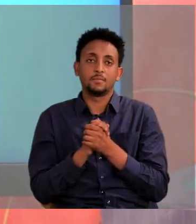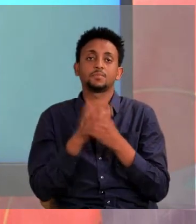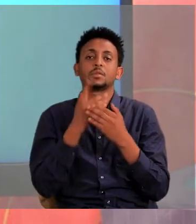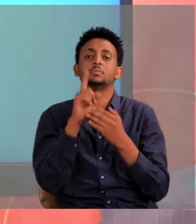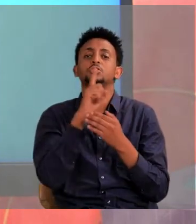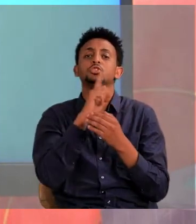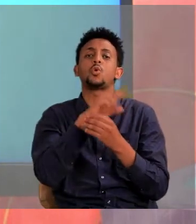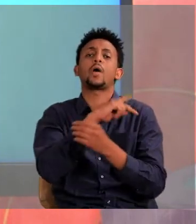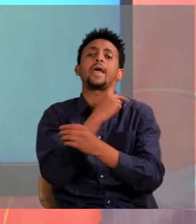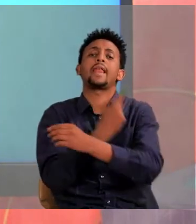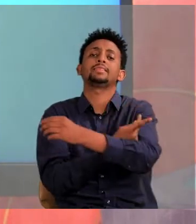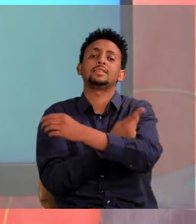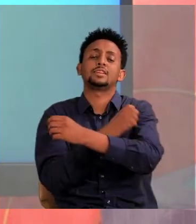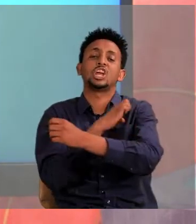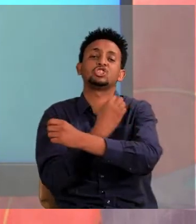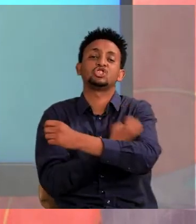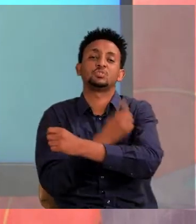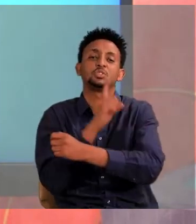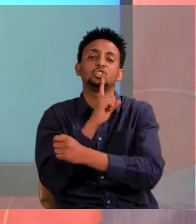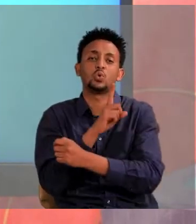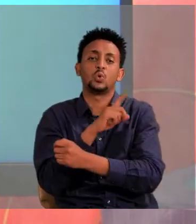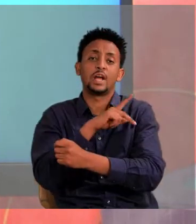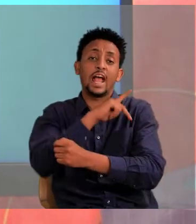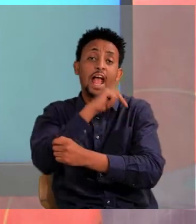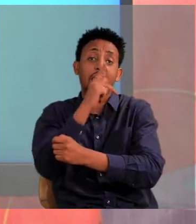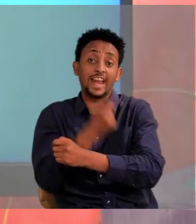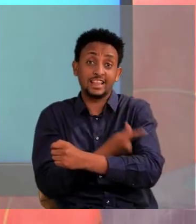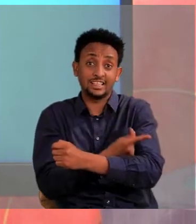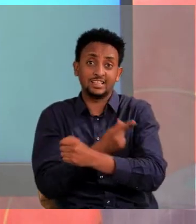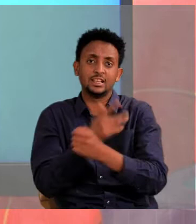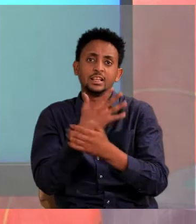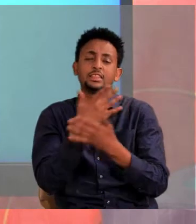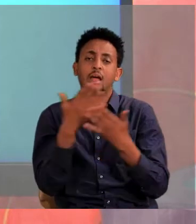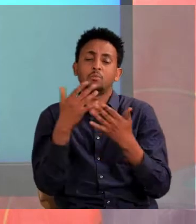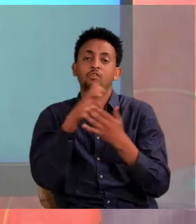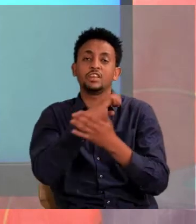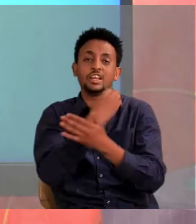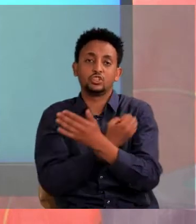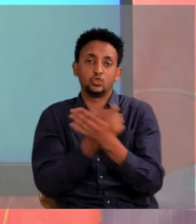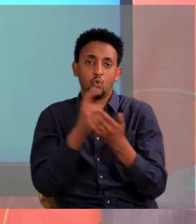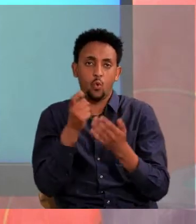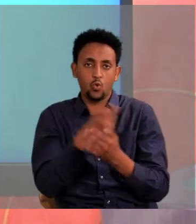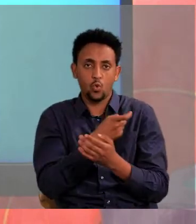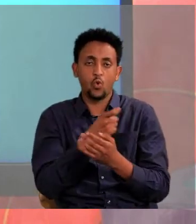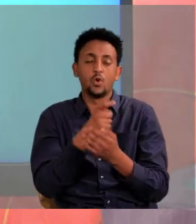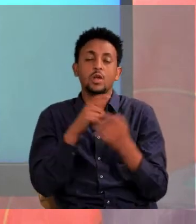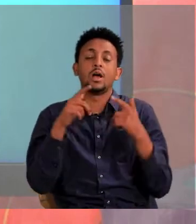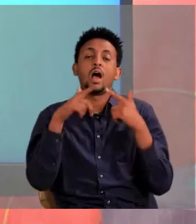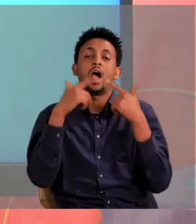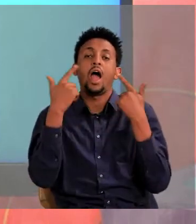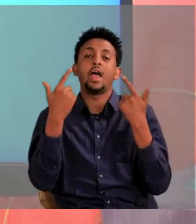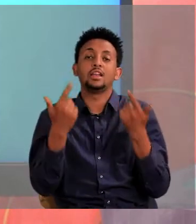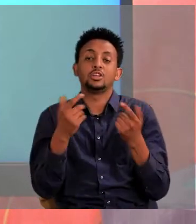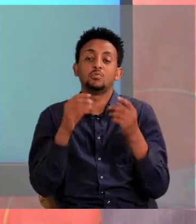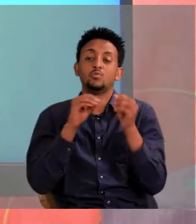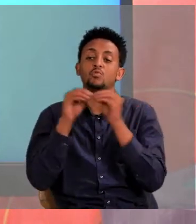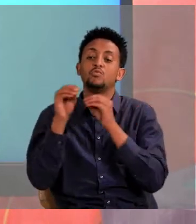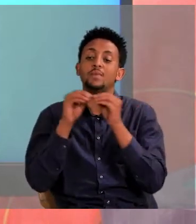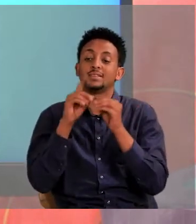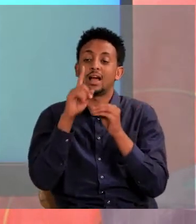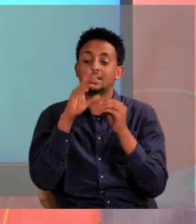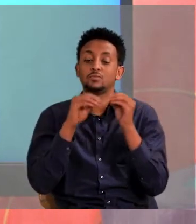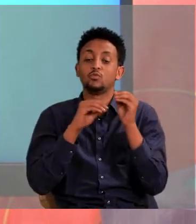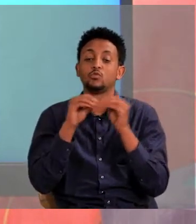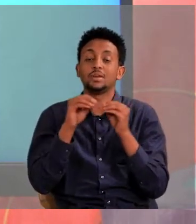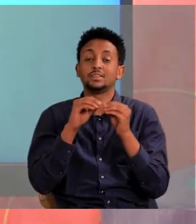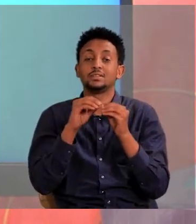What is kinetic energy? Kinetic energy is a type of mechanical energy which is highly correlated with the movement of the particles,